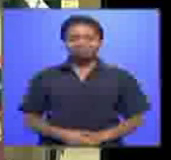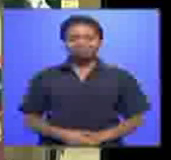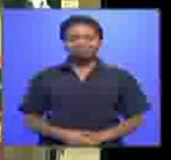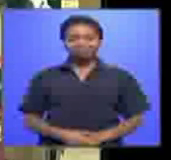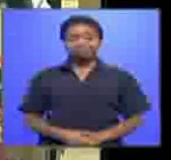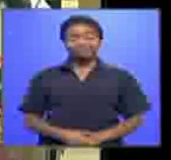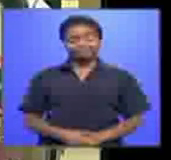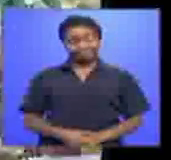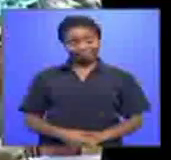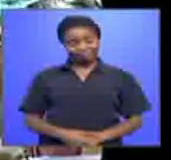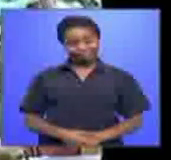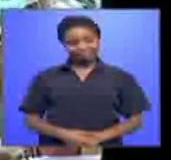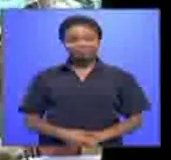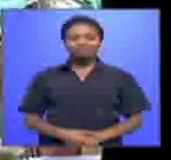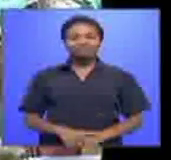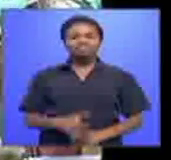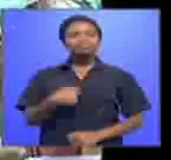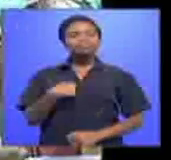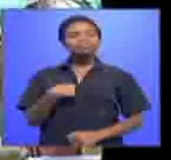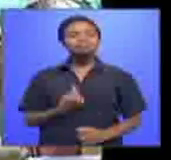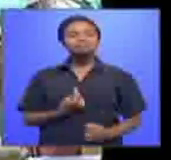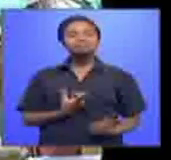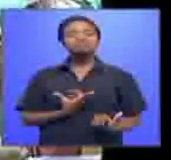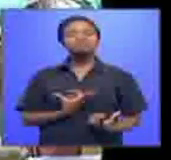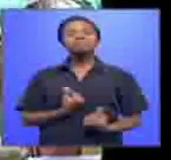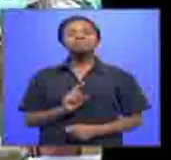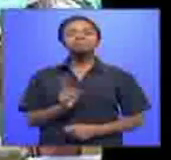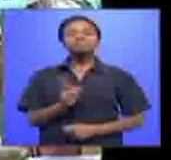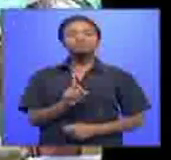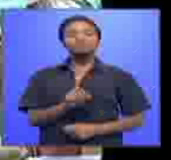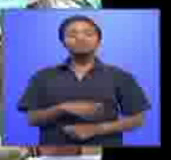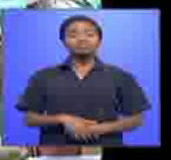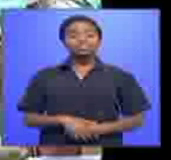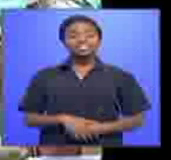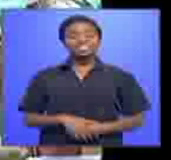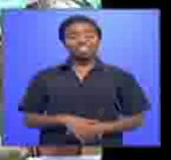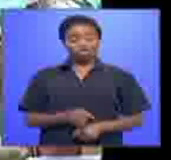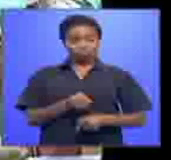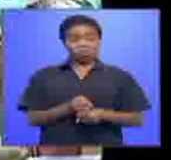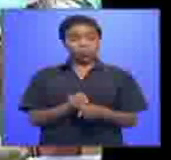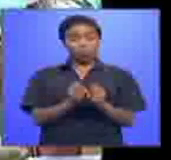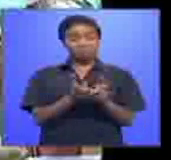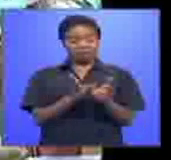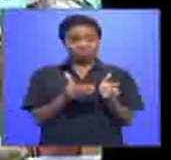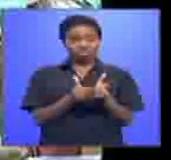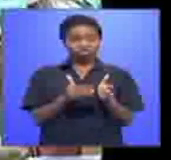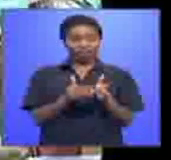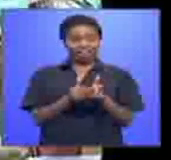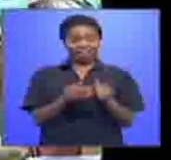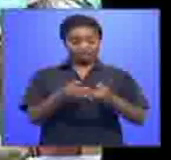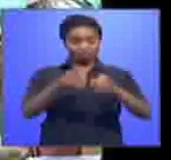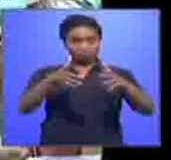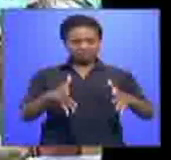I also spent some time with grade 12 learners who shared their own